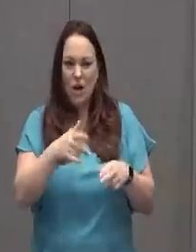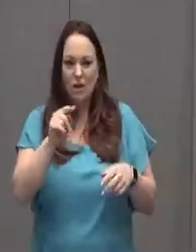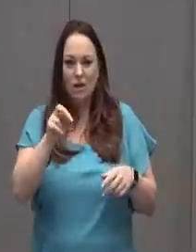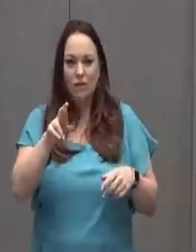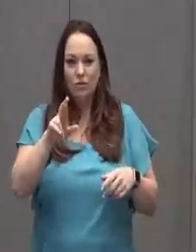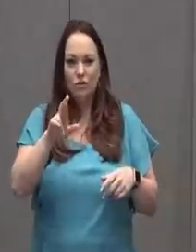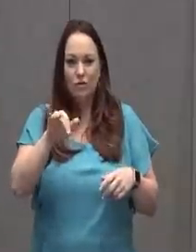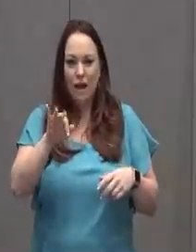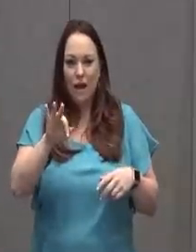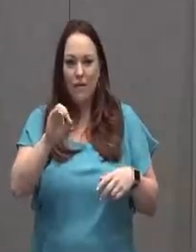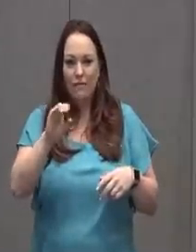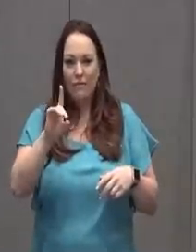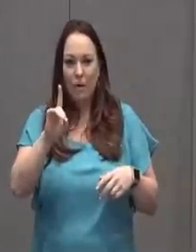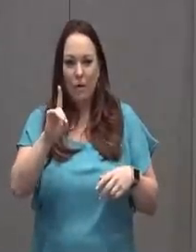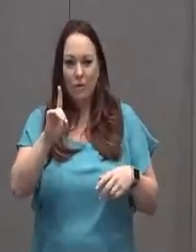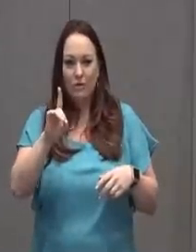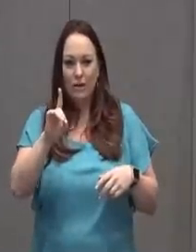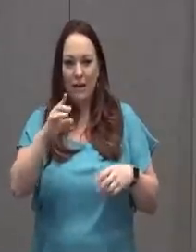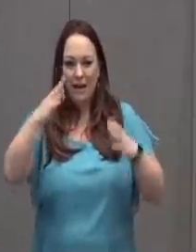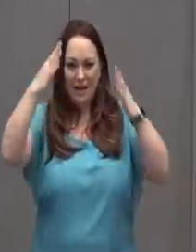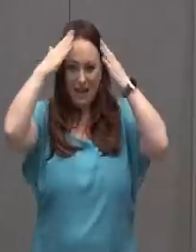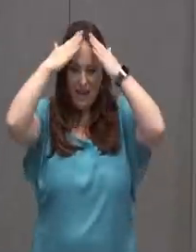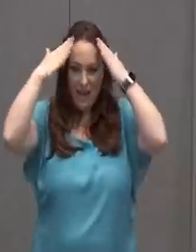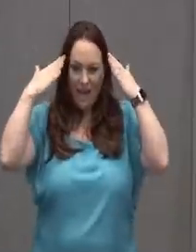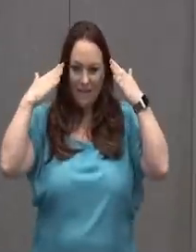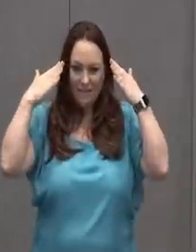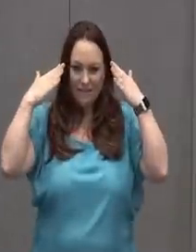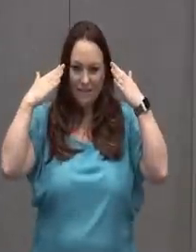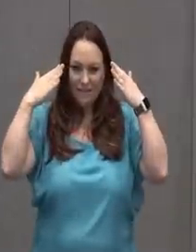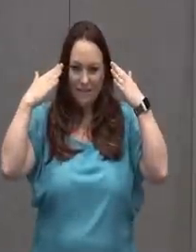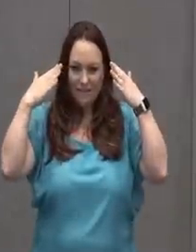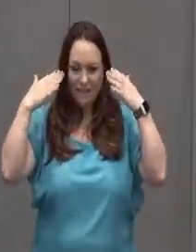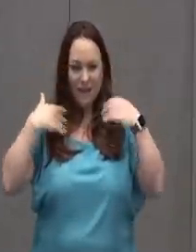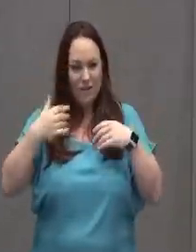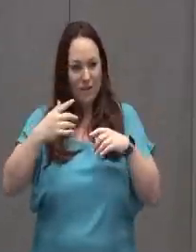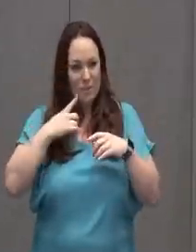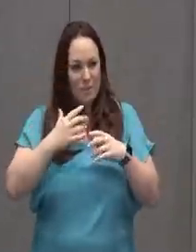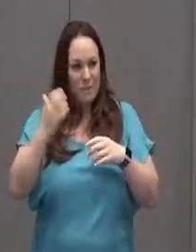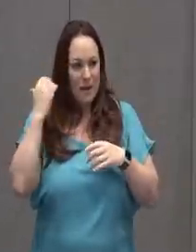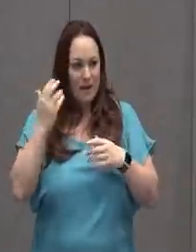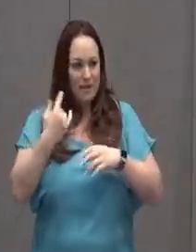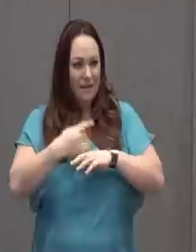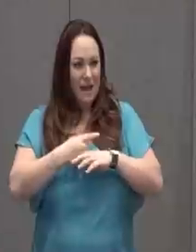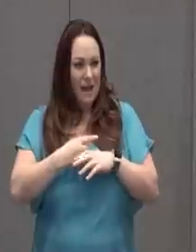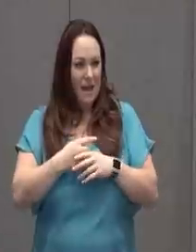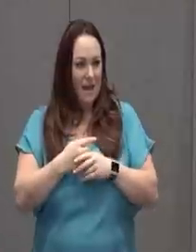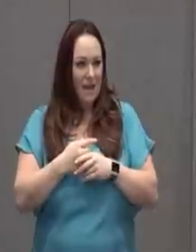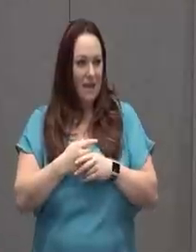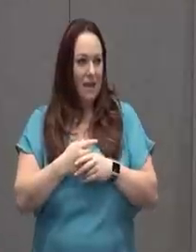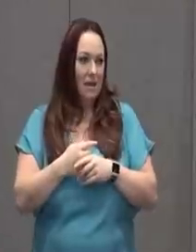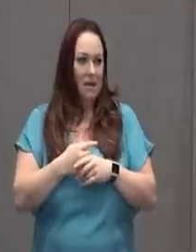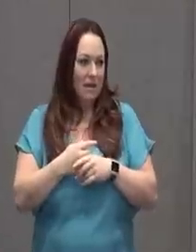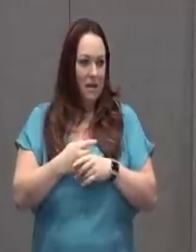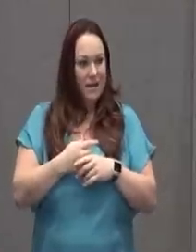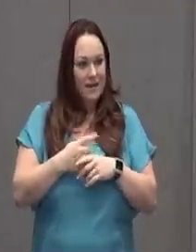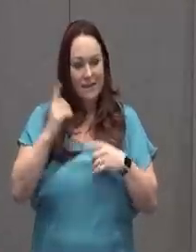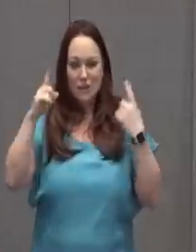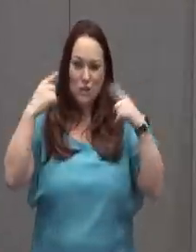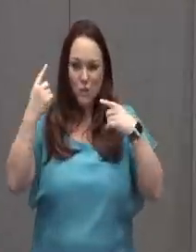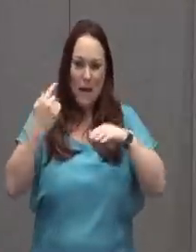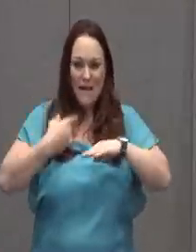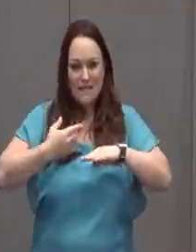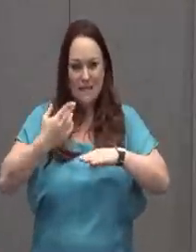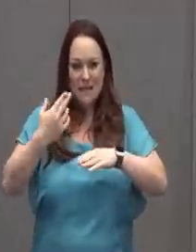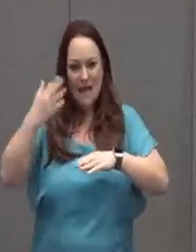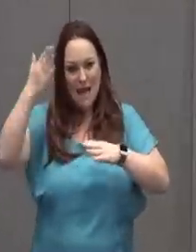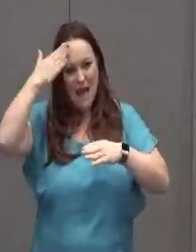They used to wear those tri-corner hats way back in the days. They were very popular. Yeah, it's crazy. Very fashionable. So yeah, crazy